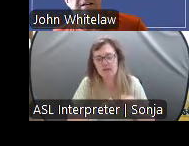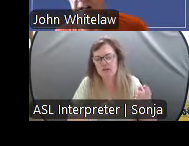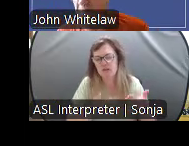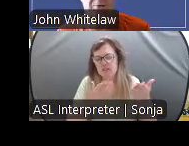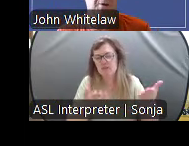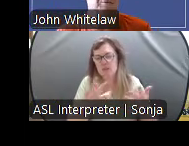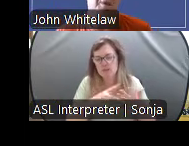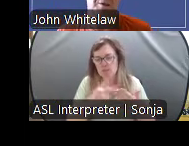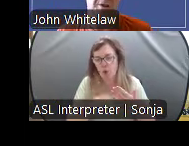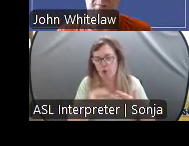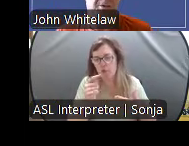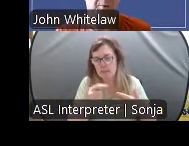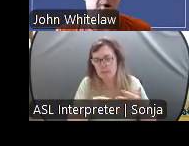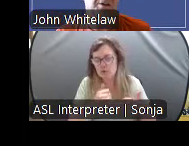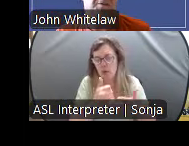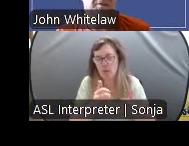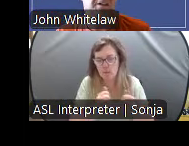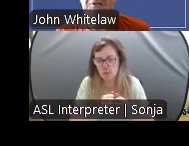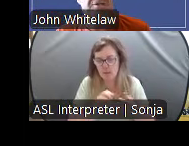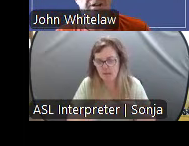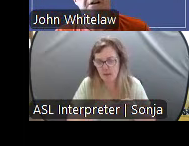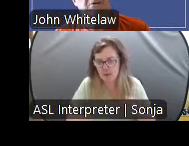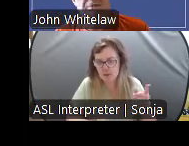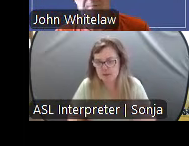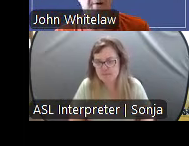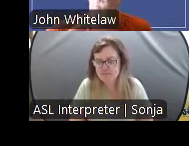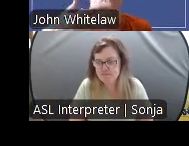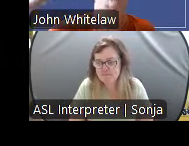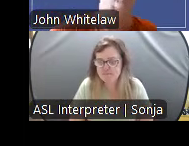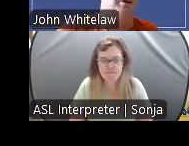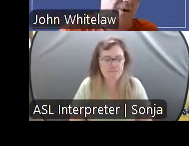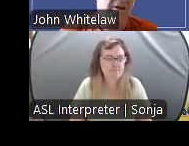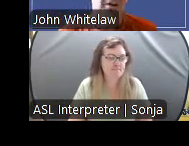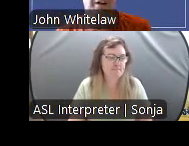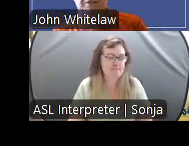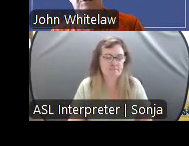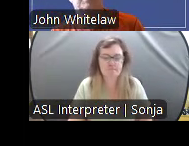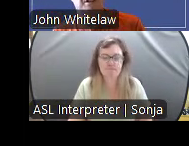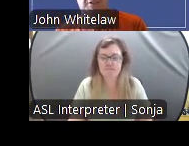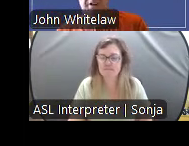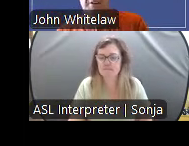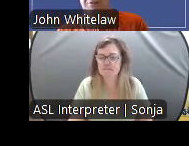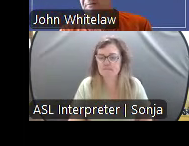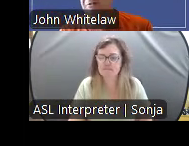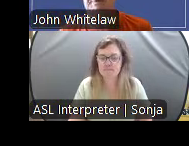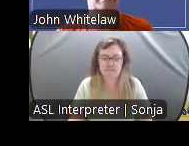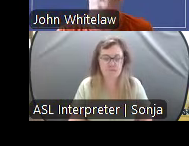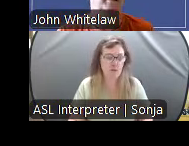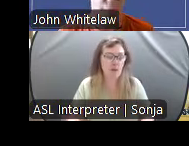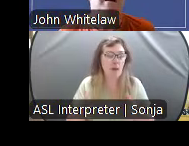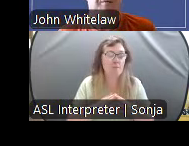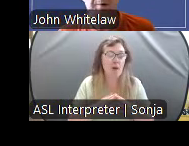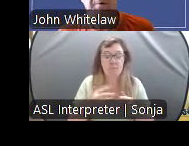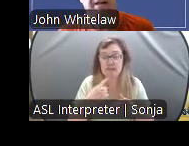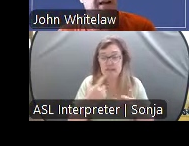that help you run those numbers if you're interested, or if the people you are working with are interested in running those numbers. But as I